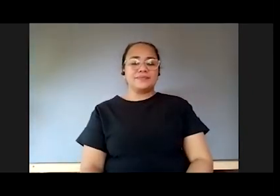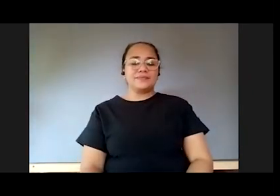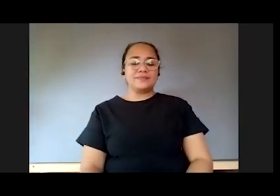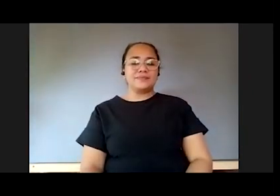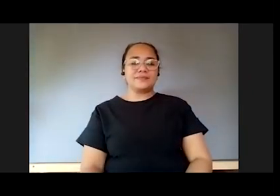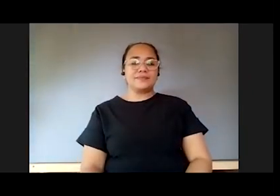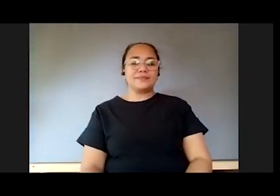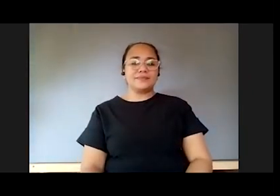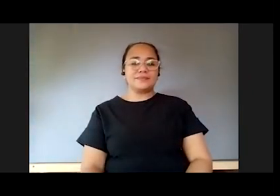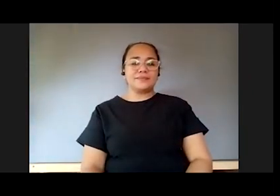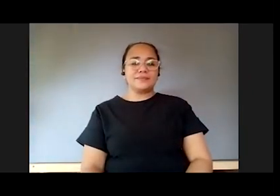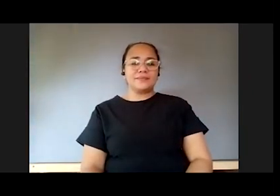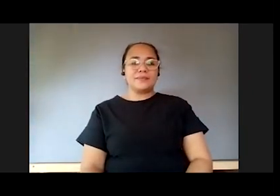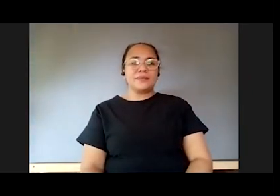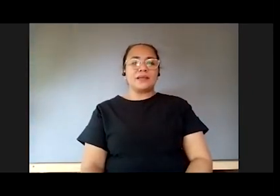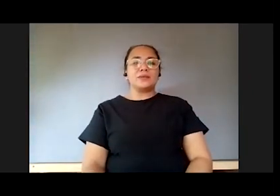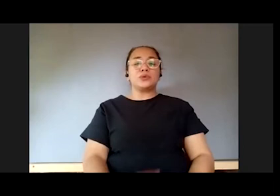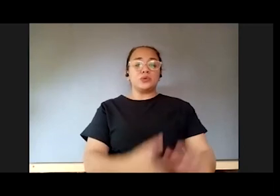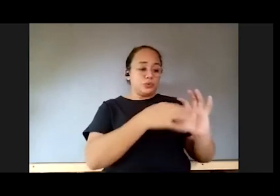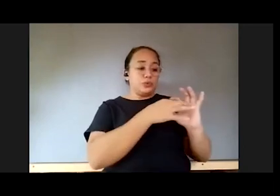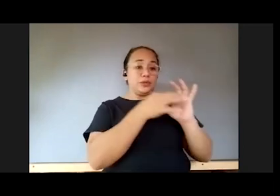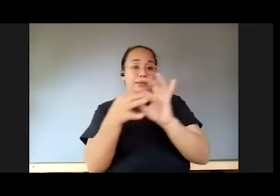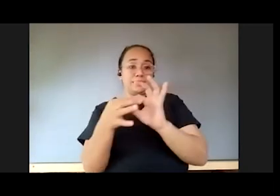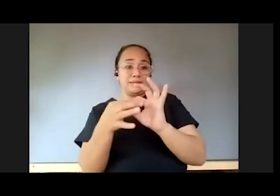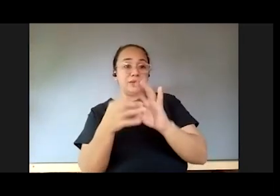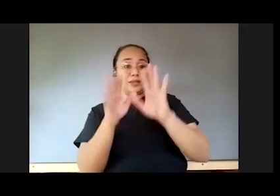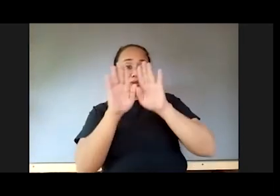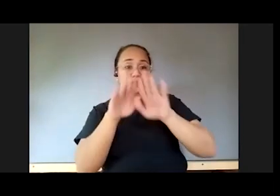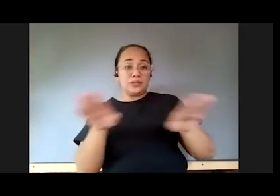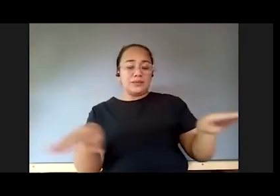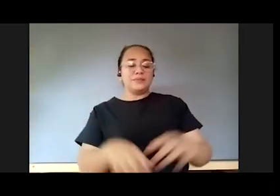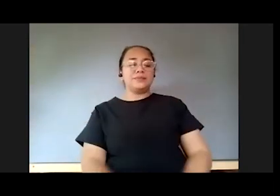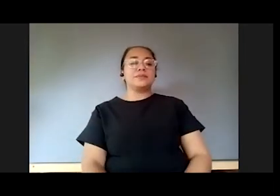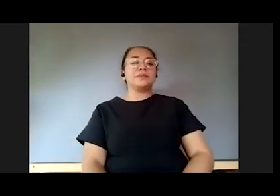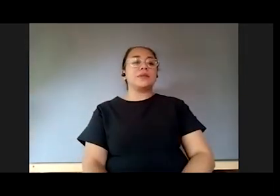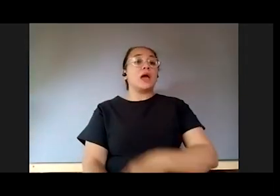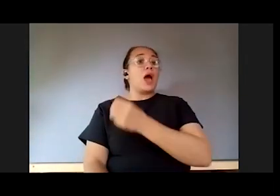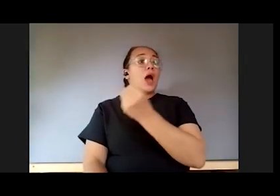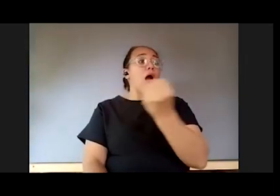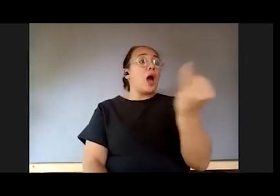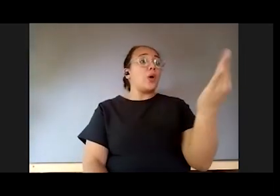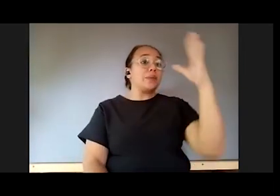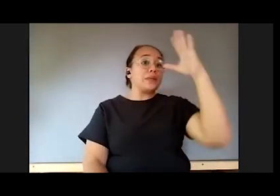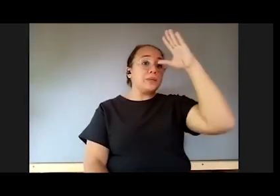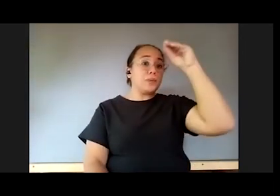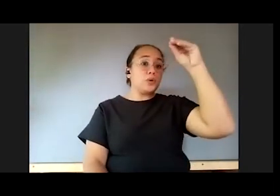So you're relating it to children. How many boys and how many girls?